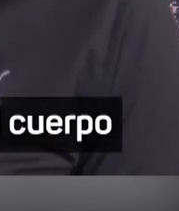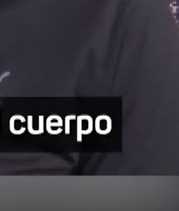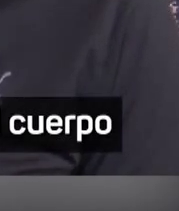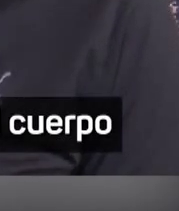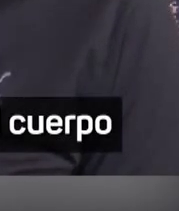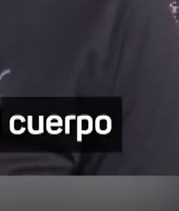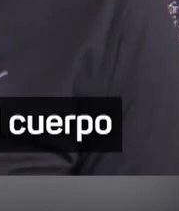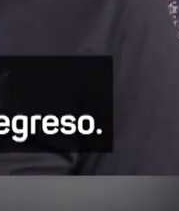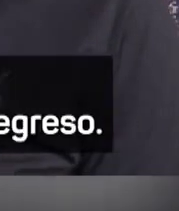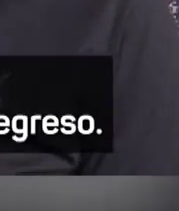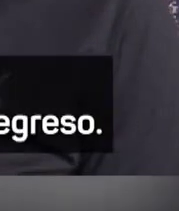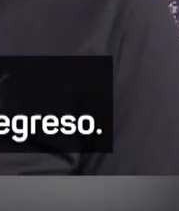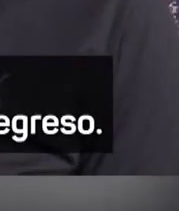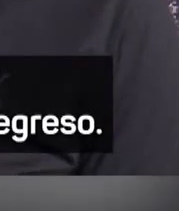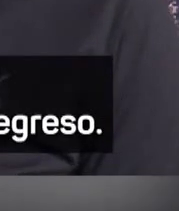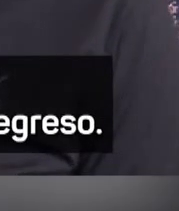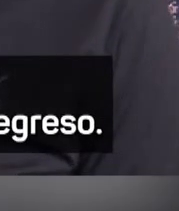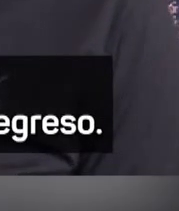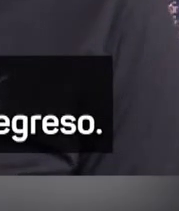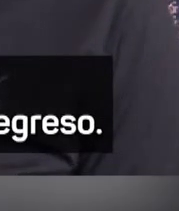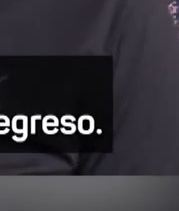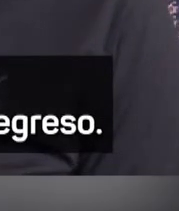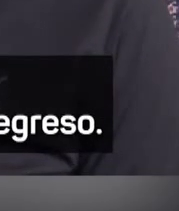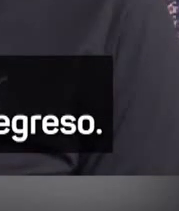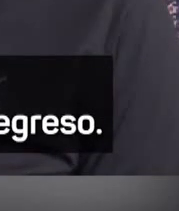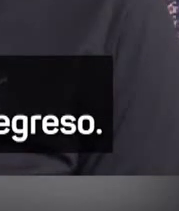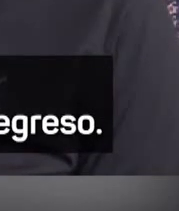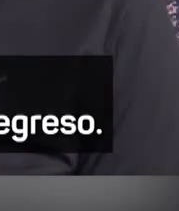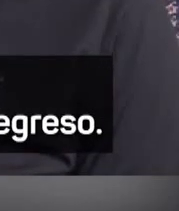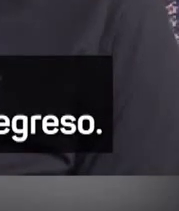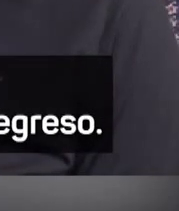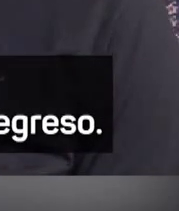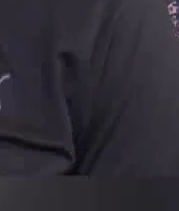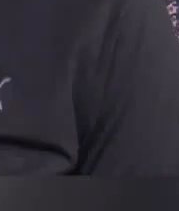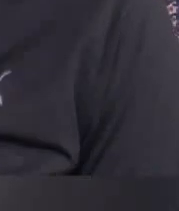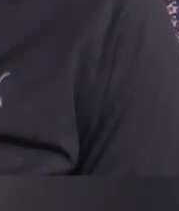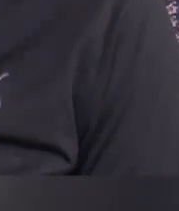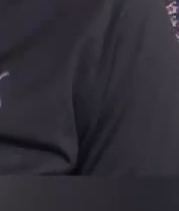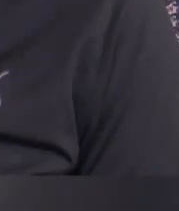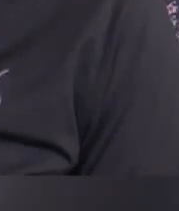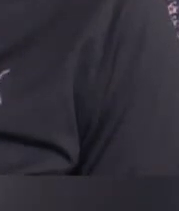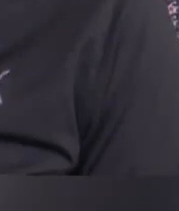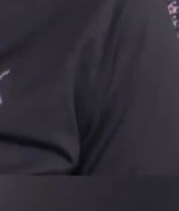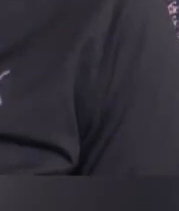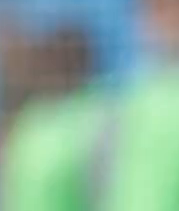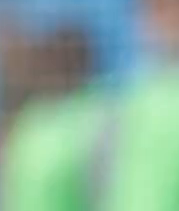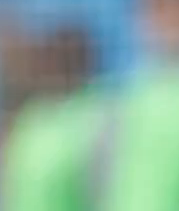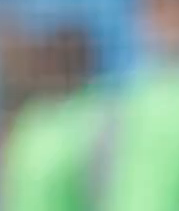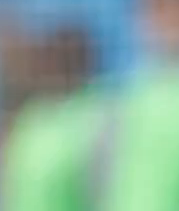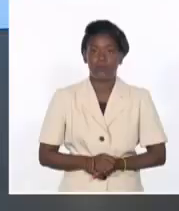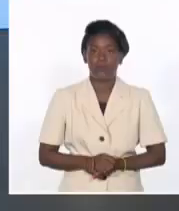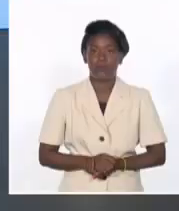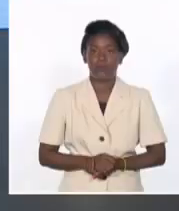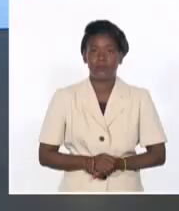people, the staff, backroom staff, players, were delighted to see him back. So, go for it.